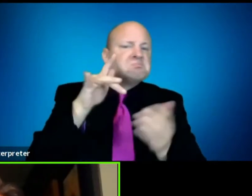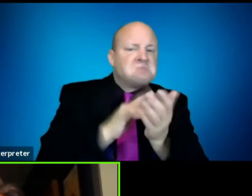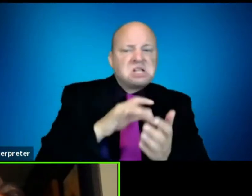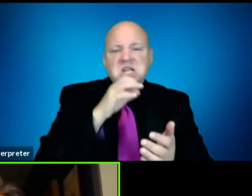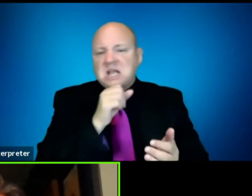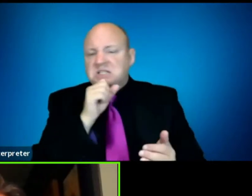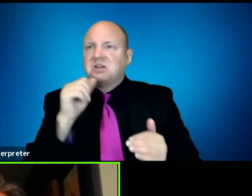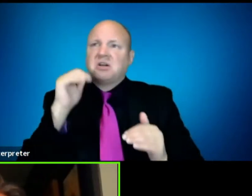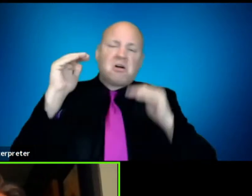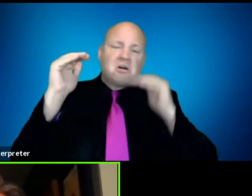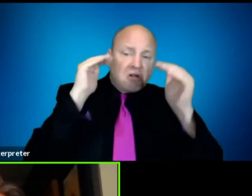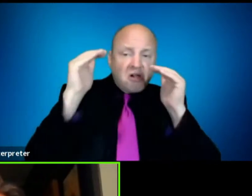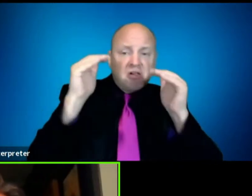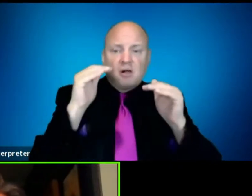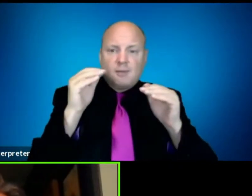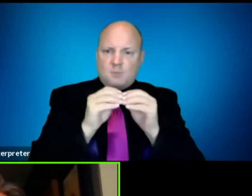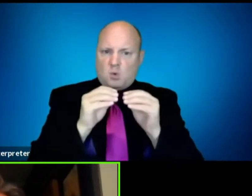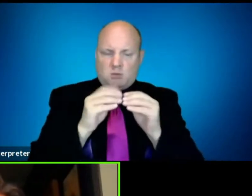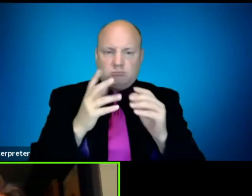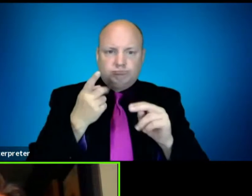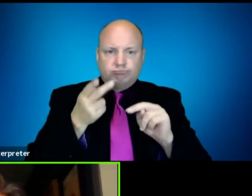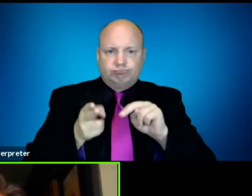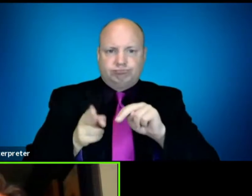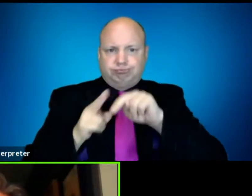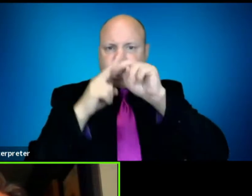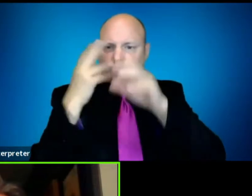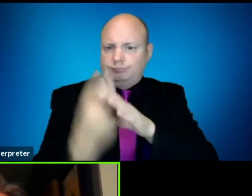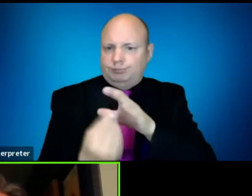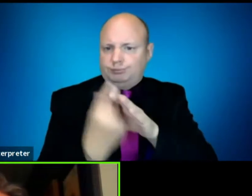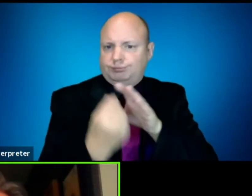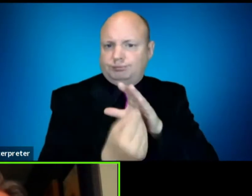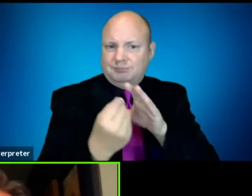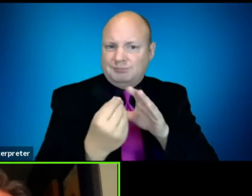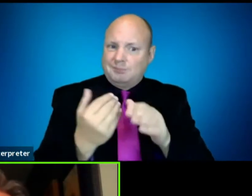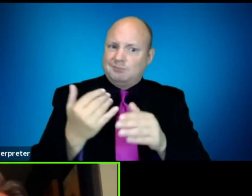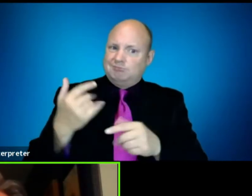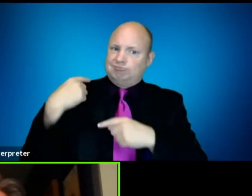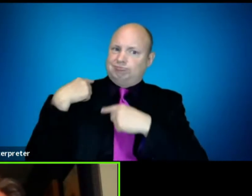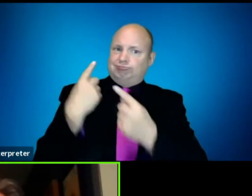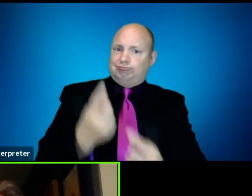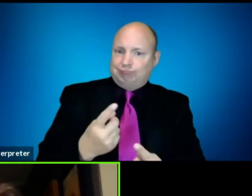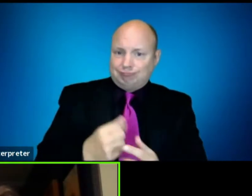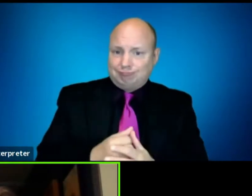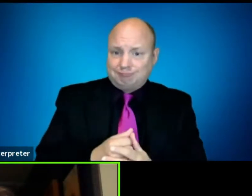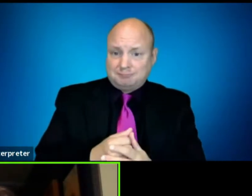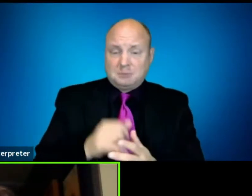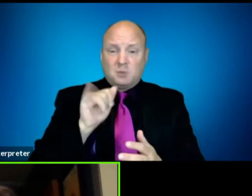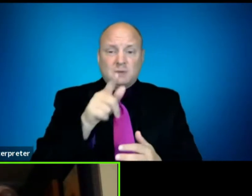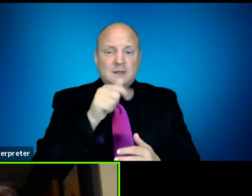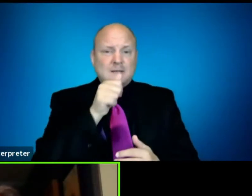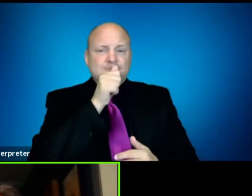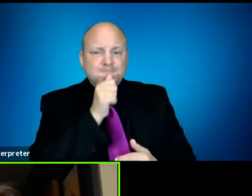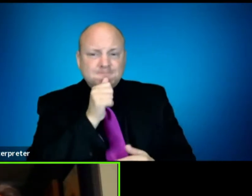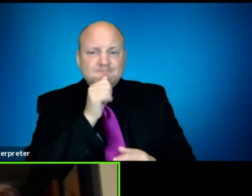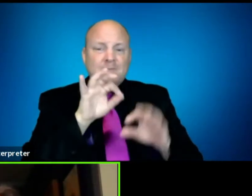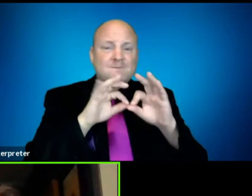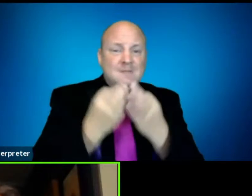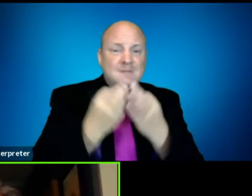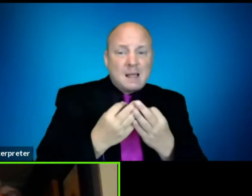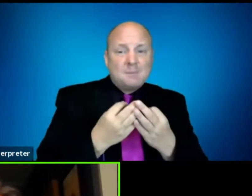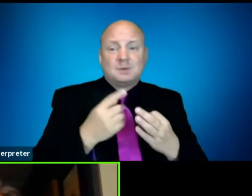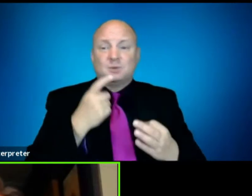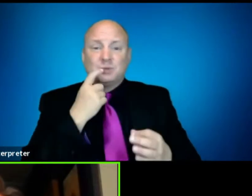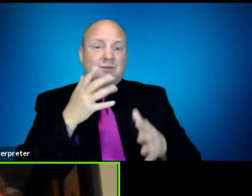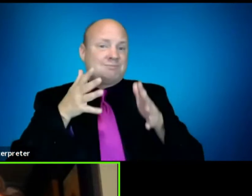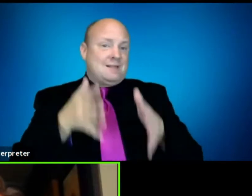And this represents, tragedies for those individuals, the families and loved ones they leave behind. Delta really